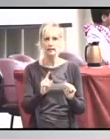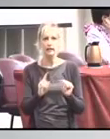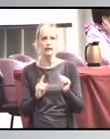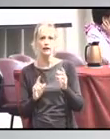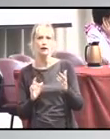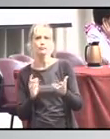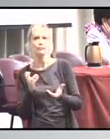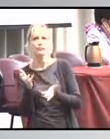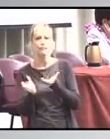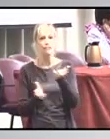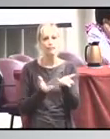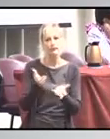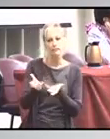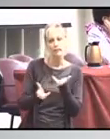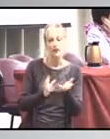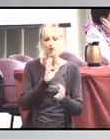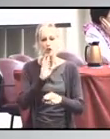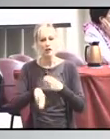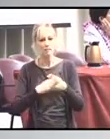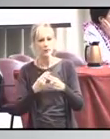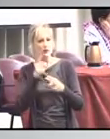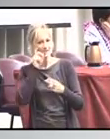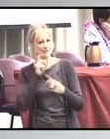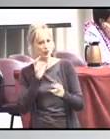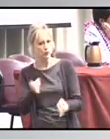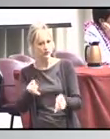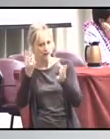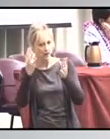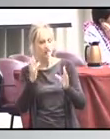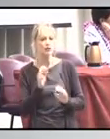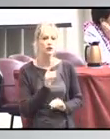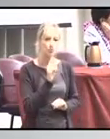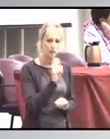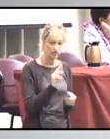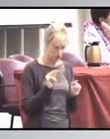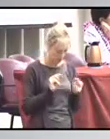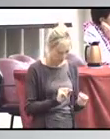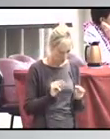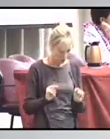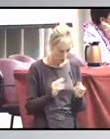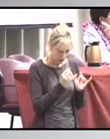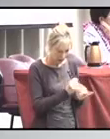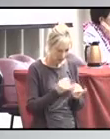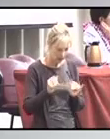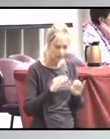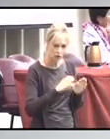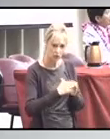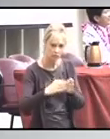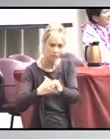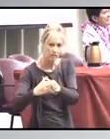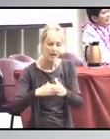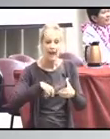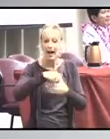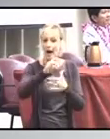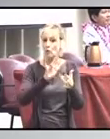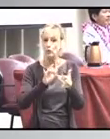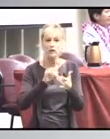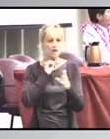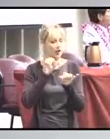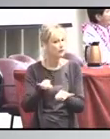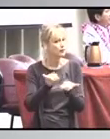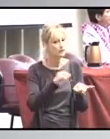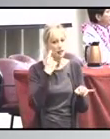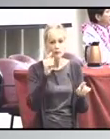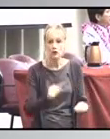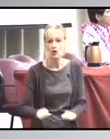sexual assault or sexual violence were. So again, you have to look at your individual communities, and outreach isn't one for all. Cindy did a really great, if